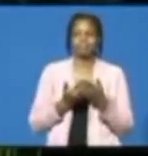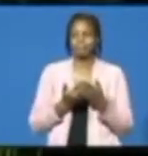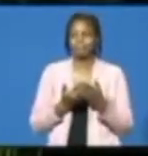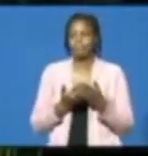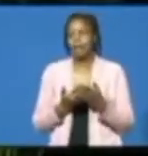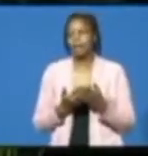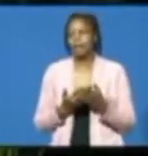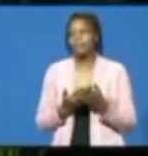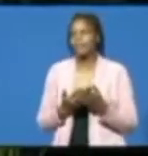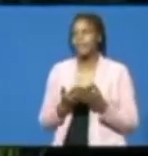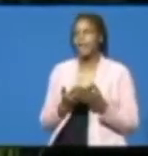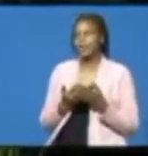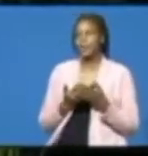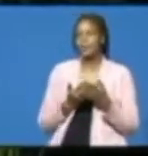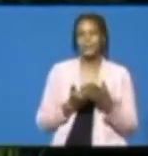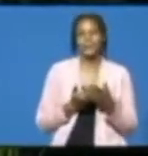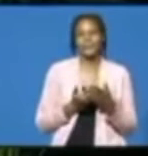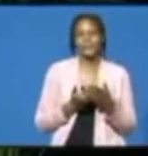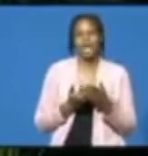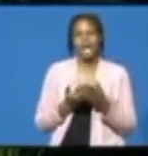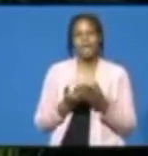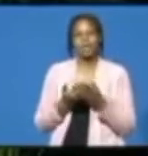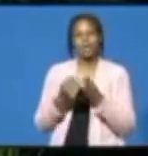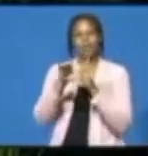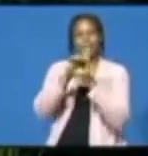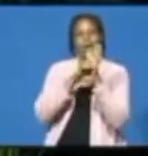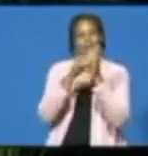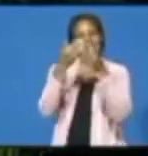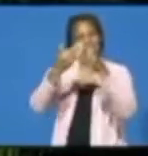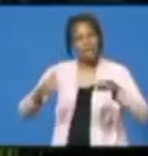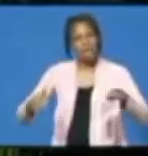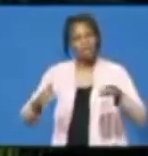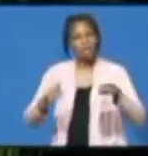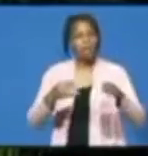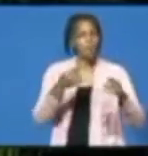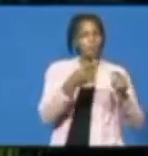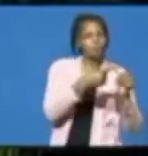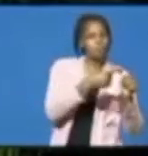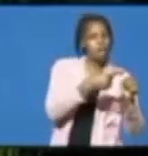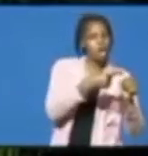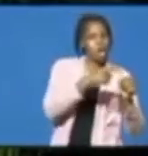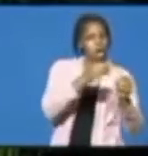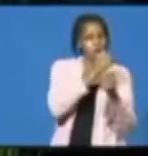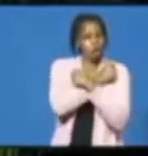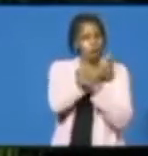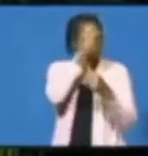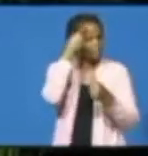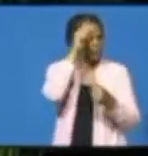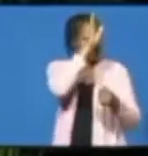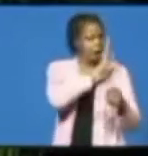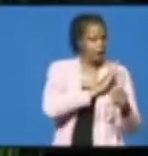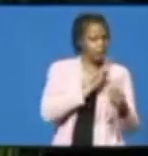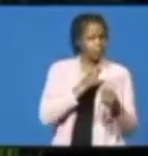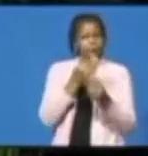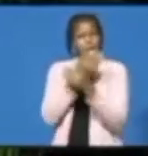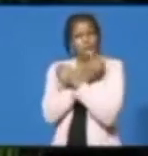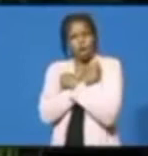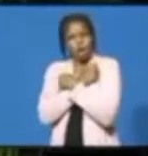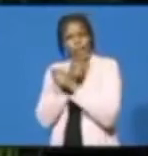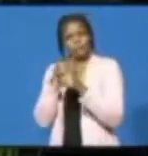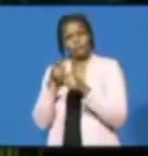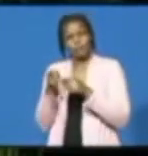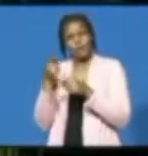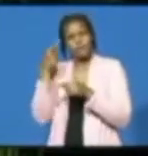And the commandments are divided: love for God and love